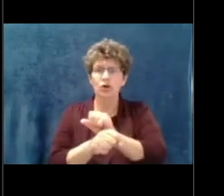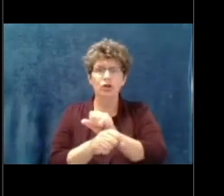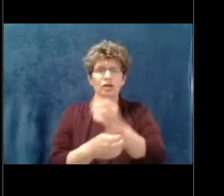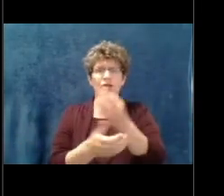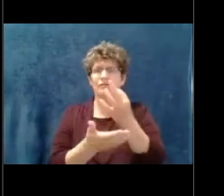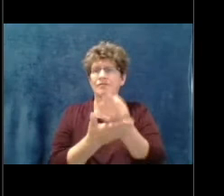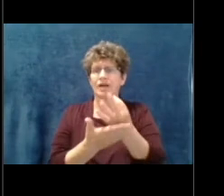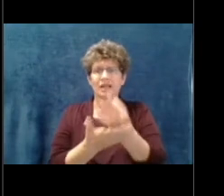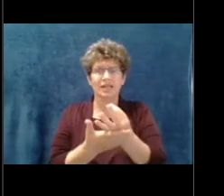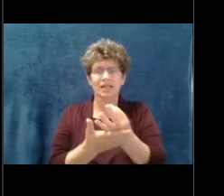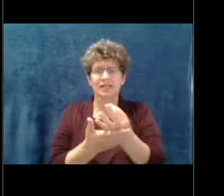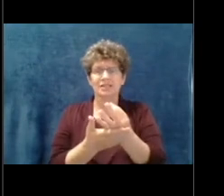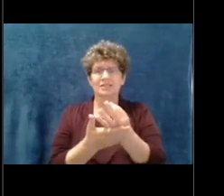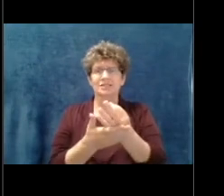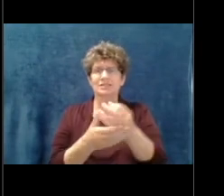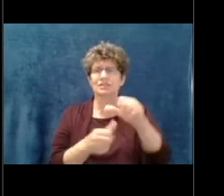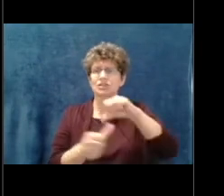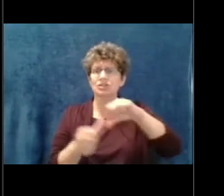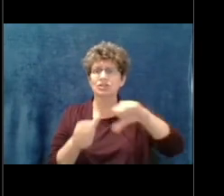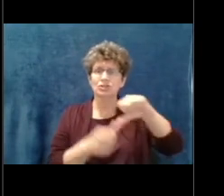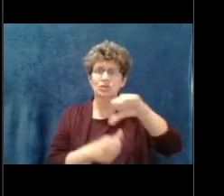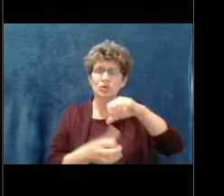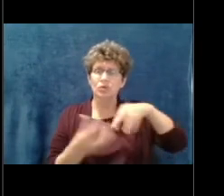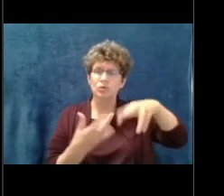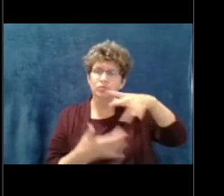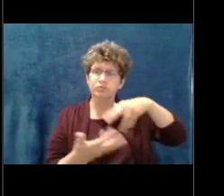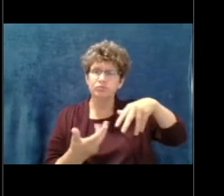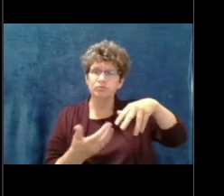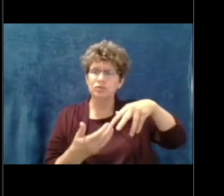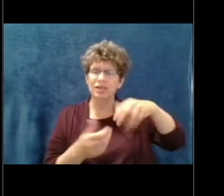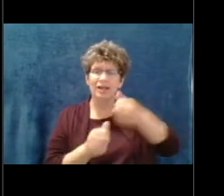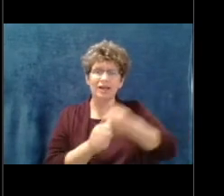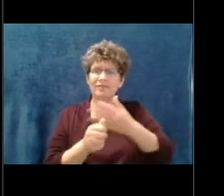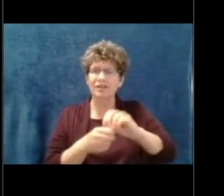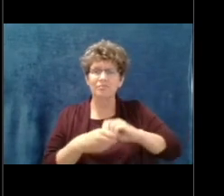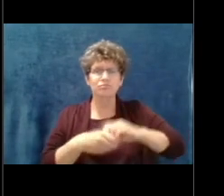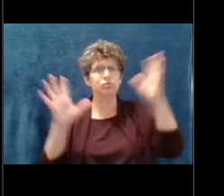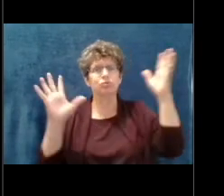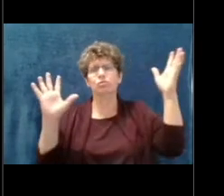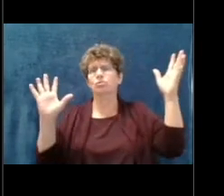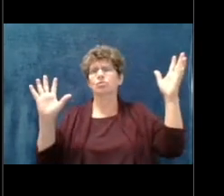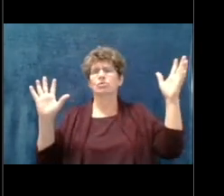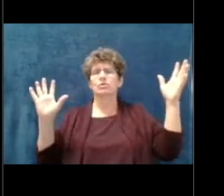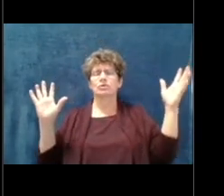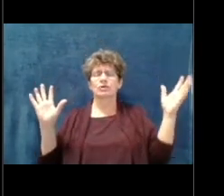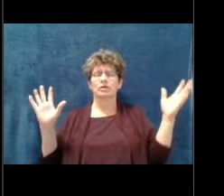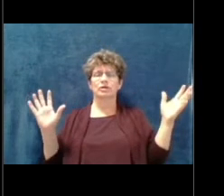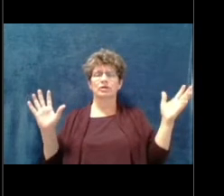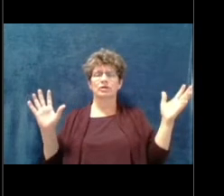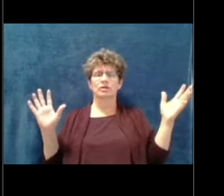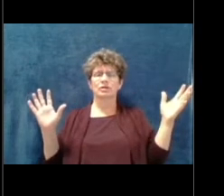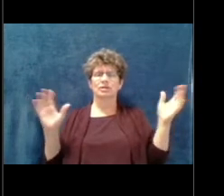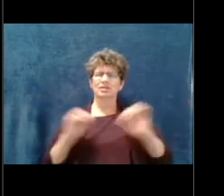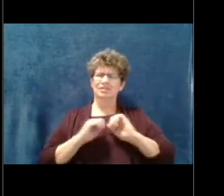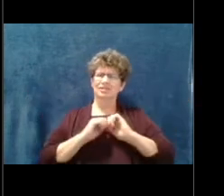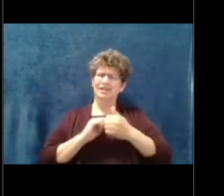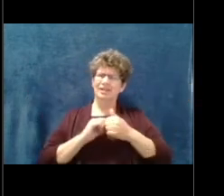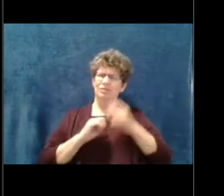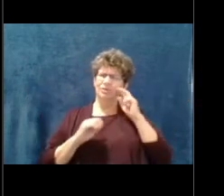kind of blown up because of this. It's very stressful. And so how do we build resiliency to something like COVID?